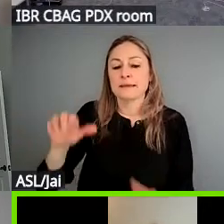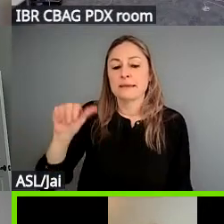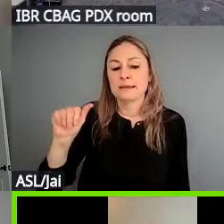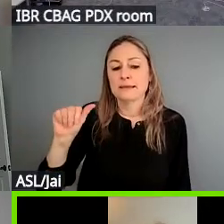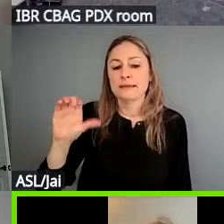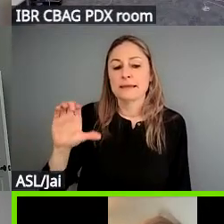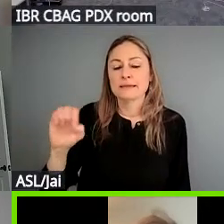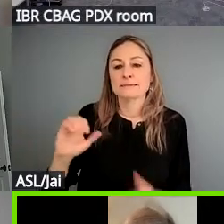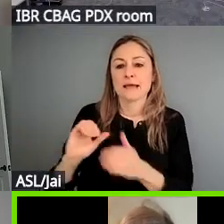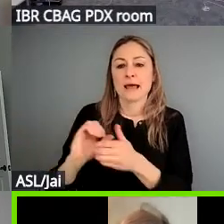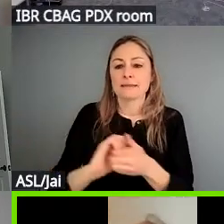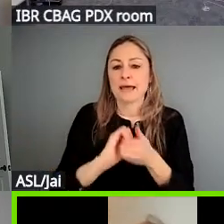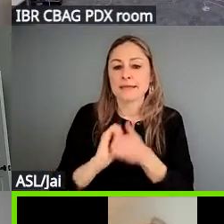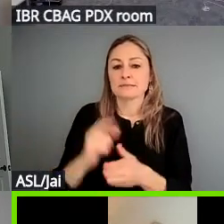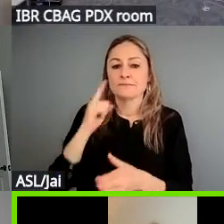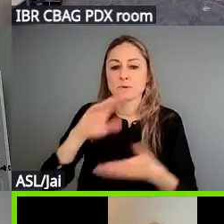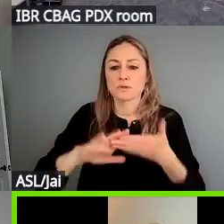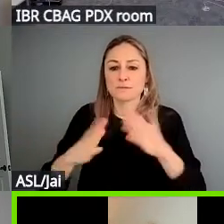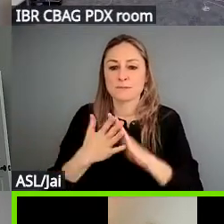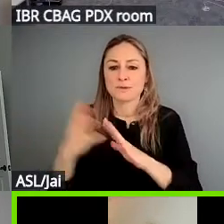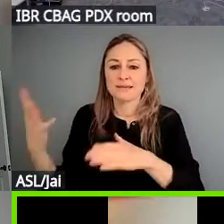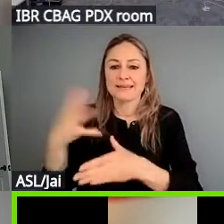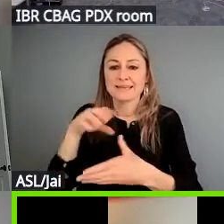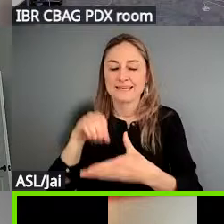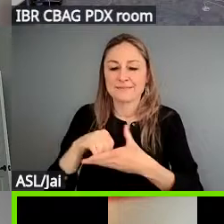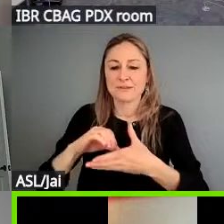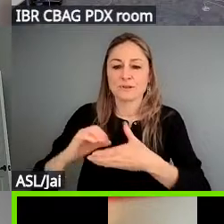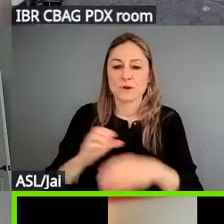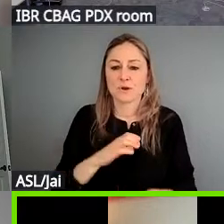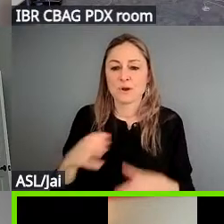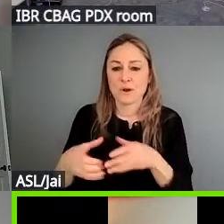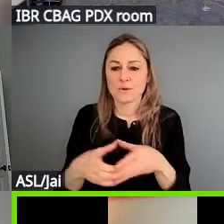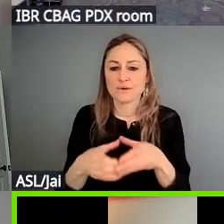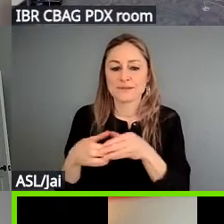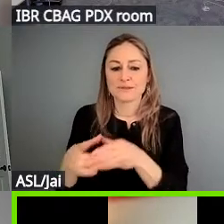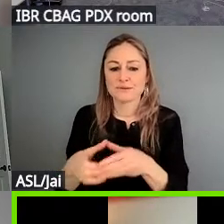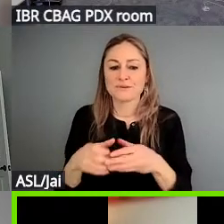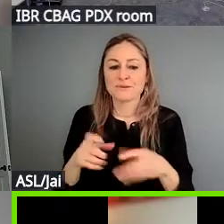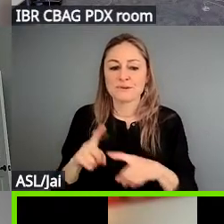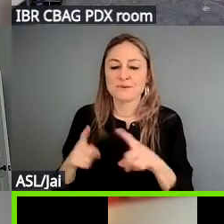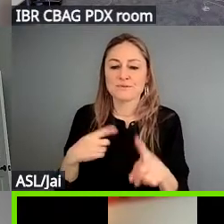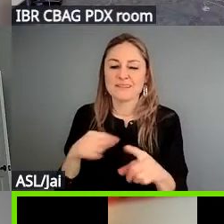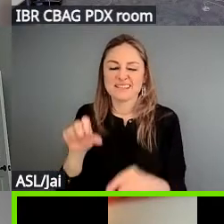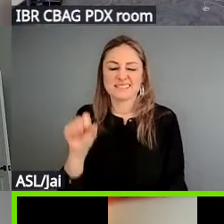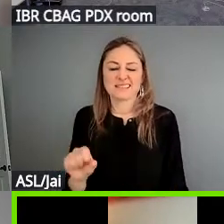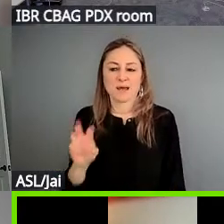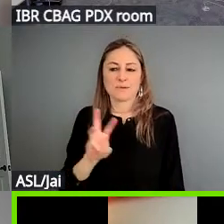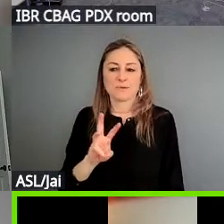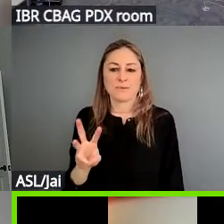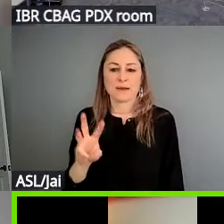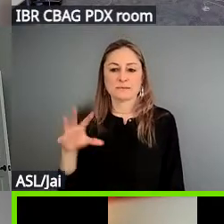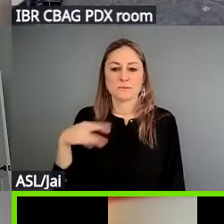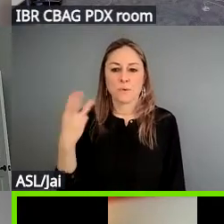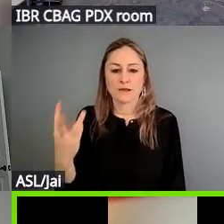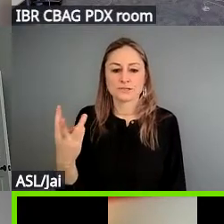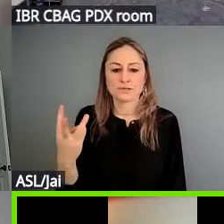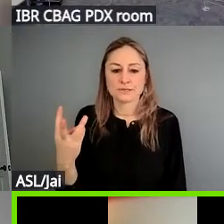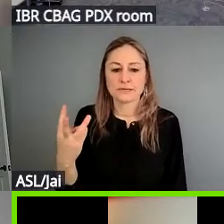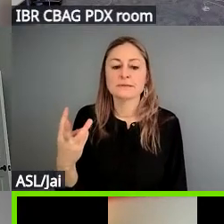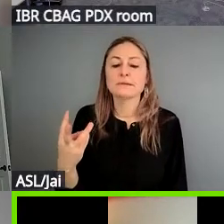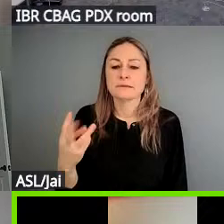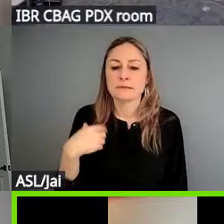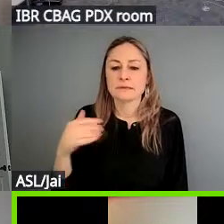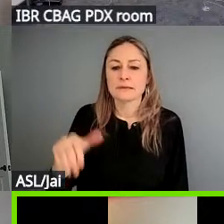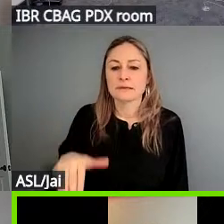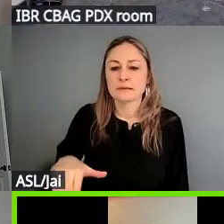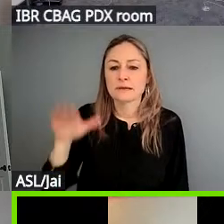for Community Engagement, a coalition of environmental groups in Southwest Washington. I grew up actually